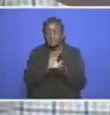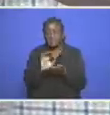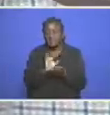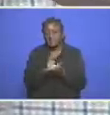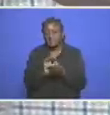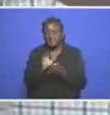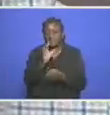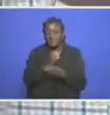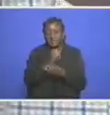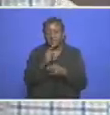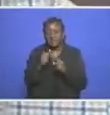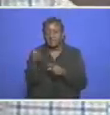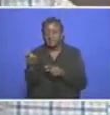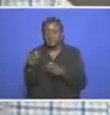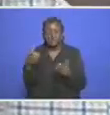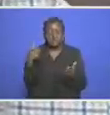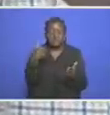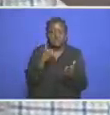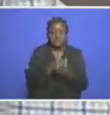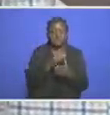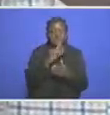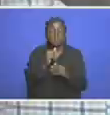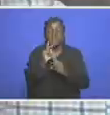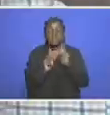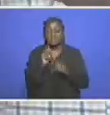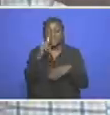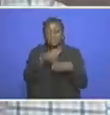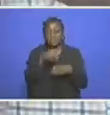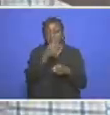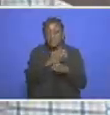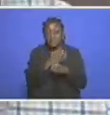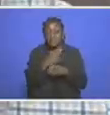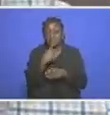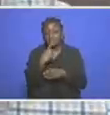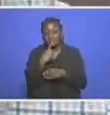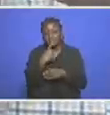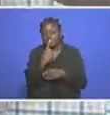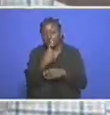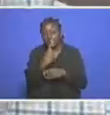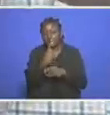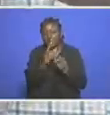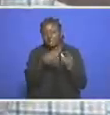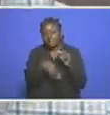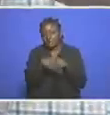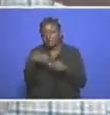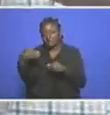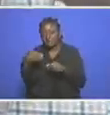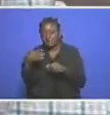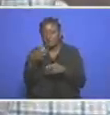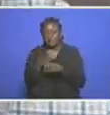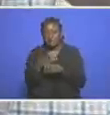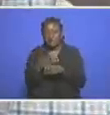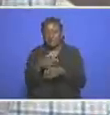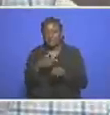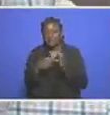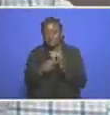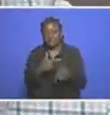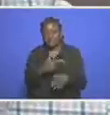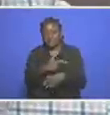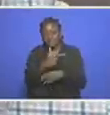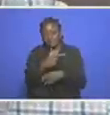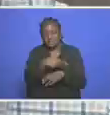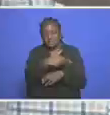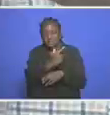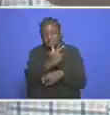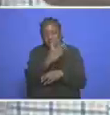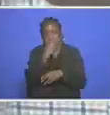cleaning a vehicle when he was approached by occupants of a vehicle one of whom came out brandishing a handgun and